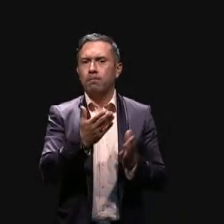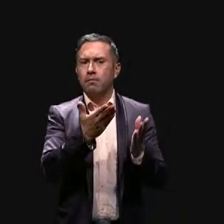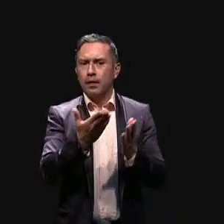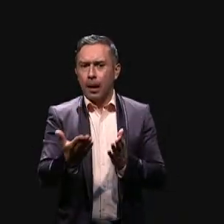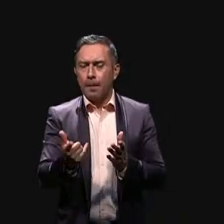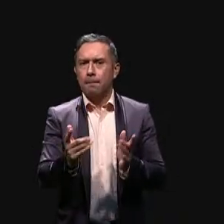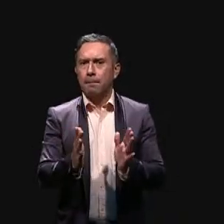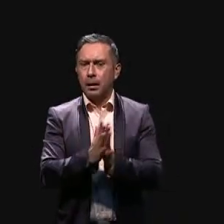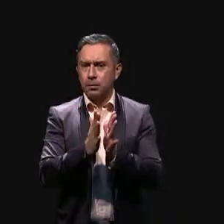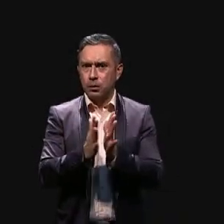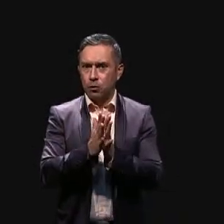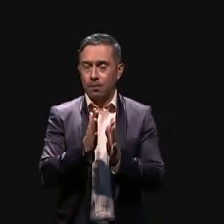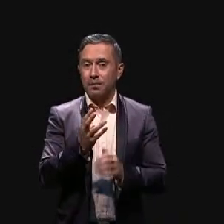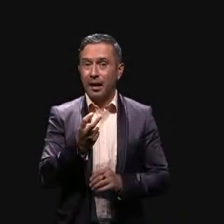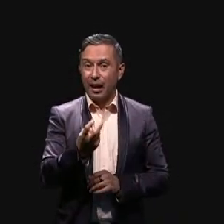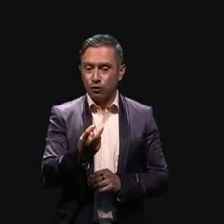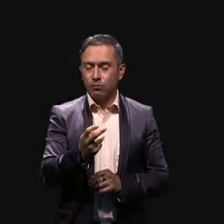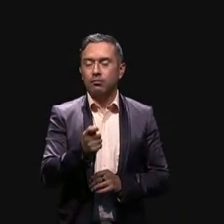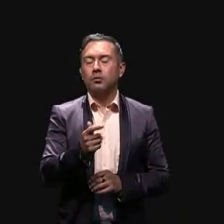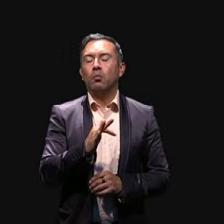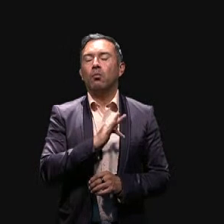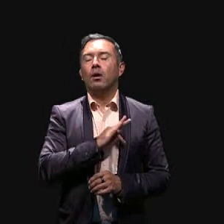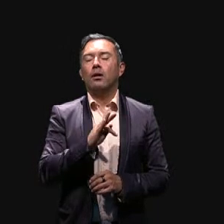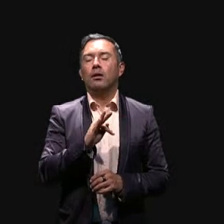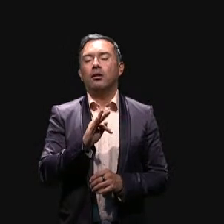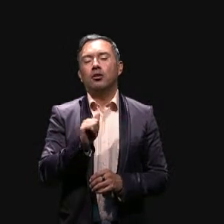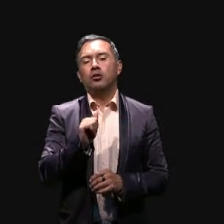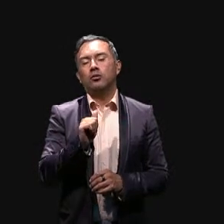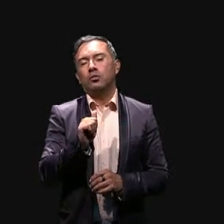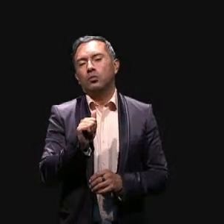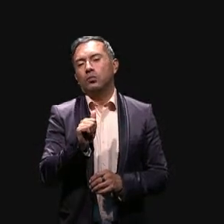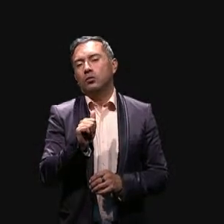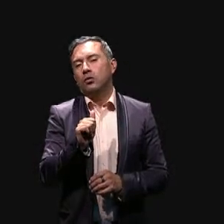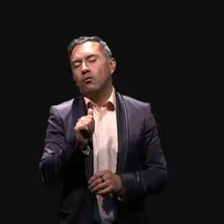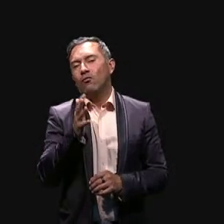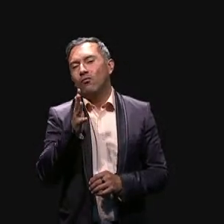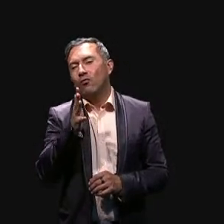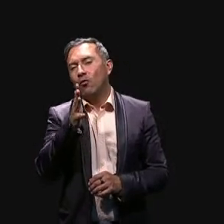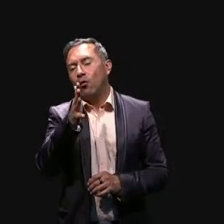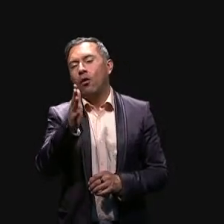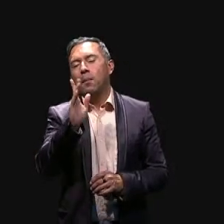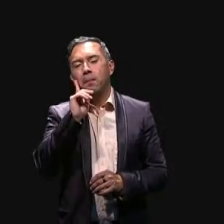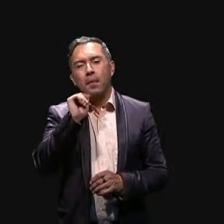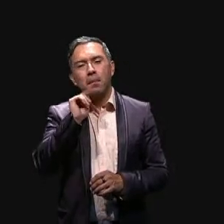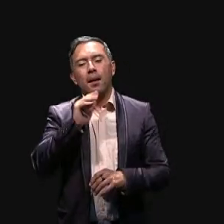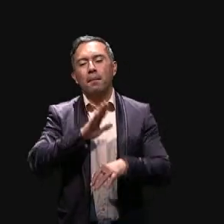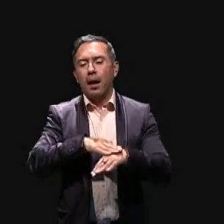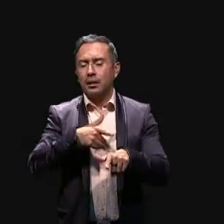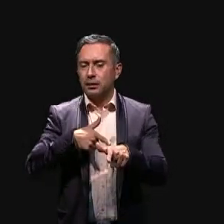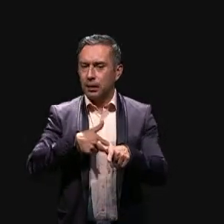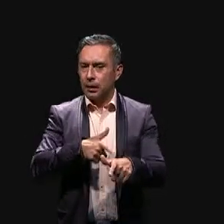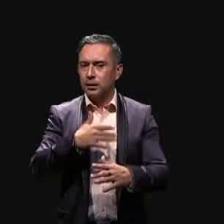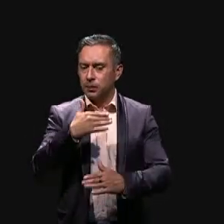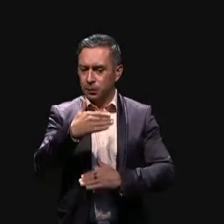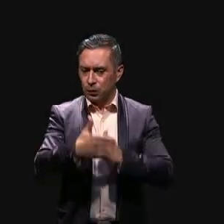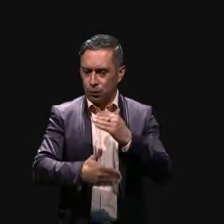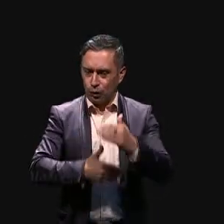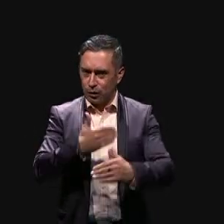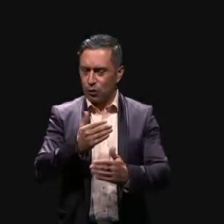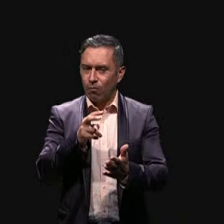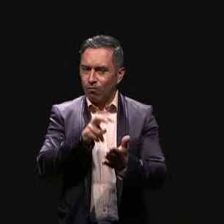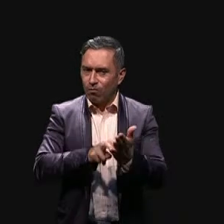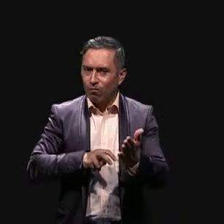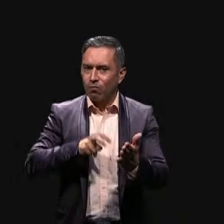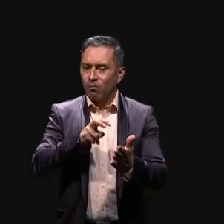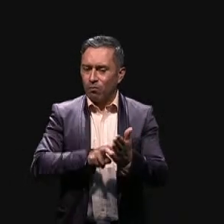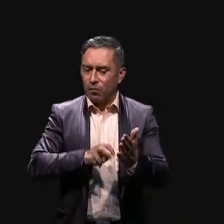day and be able to continue to improve our process. If, however, they believe the